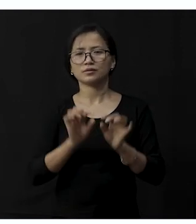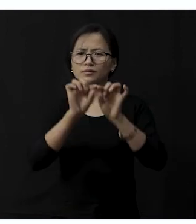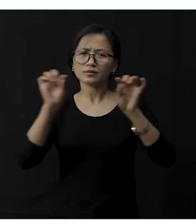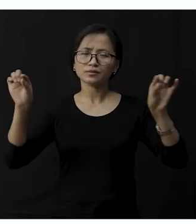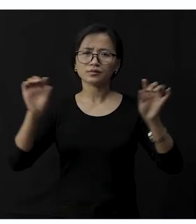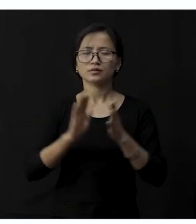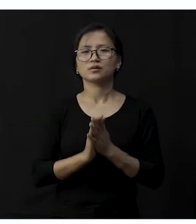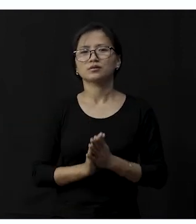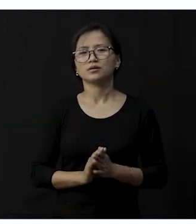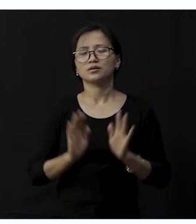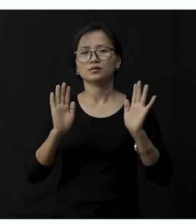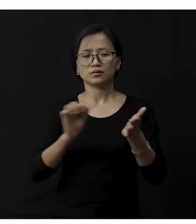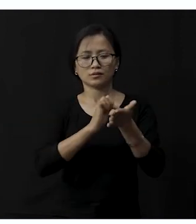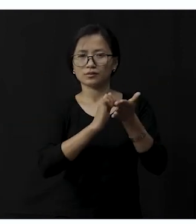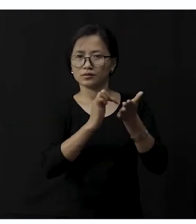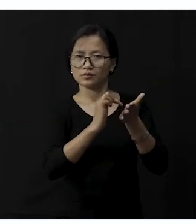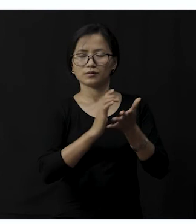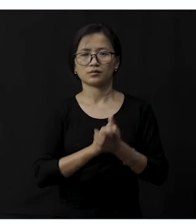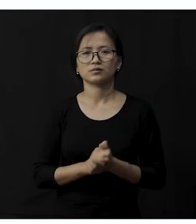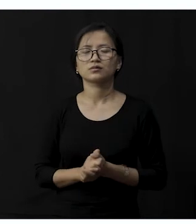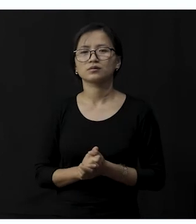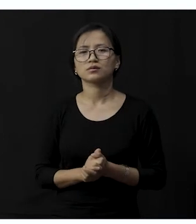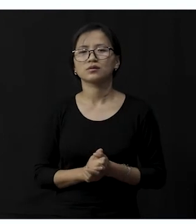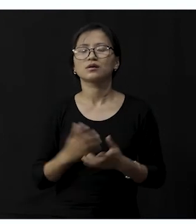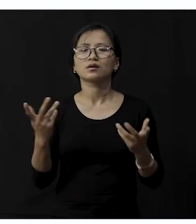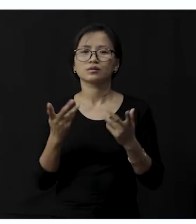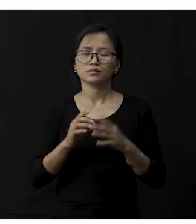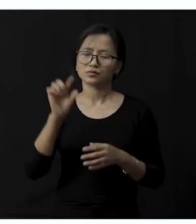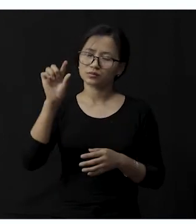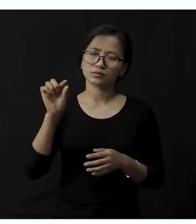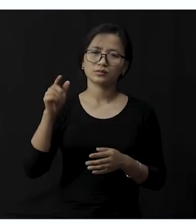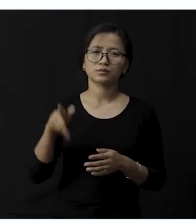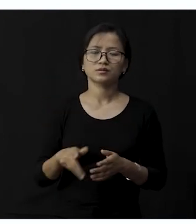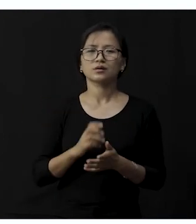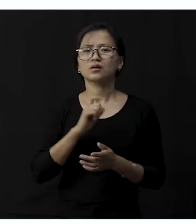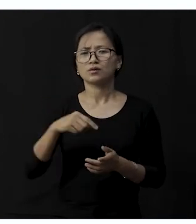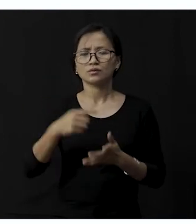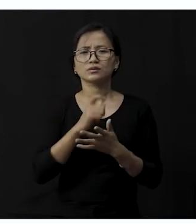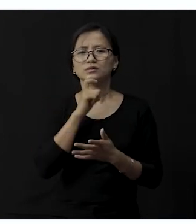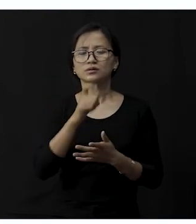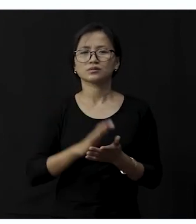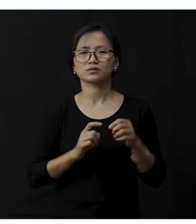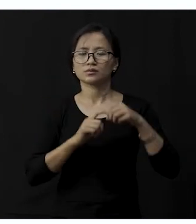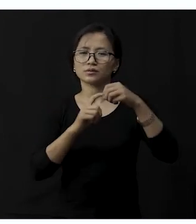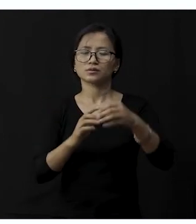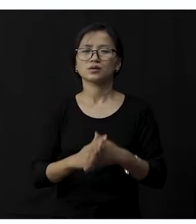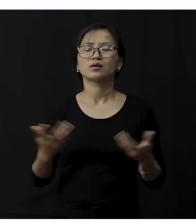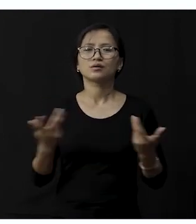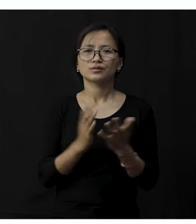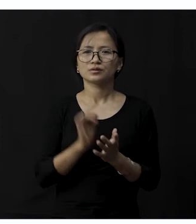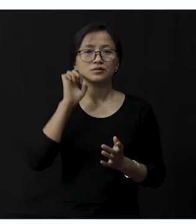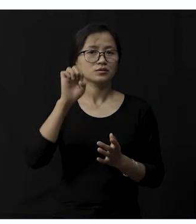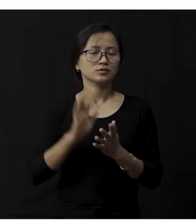adjective or have to underline an adjective, this is how you do it. So always ask the question, how is he describing it?